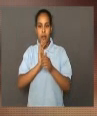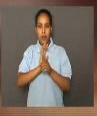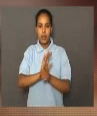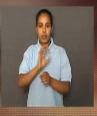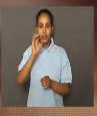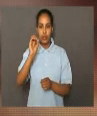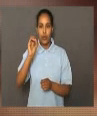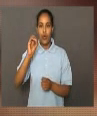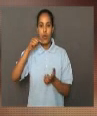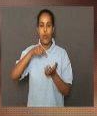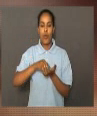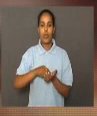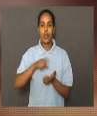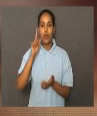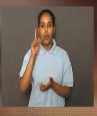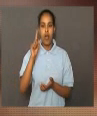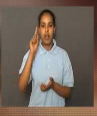of